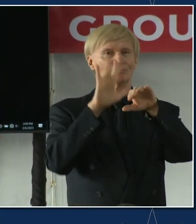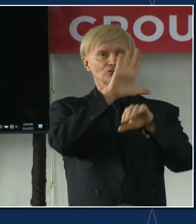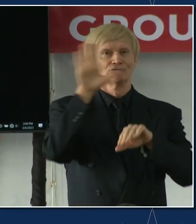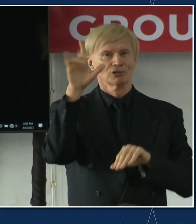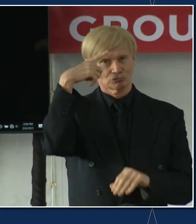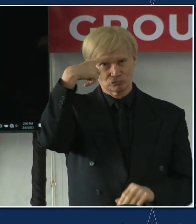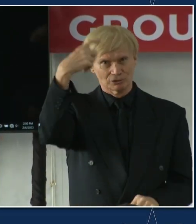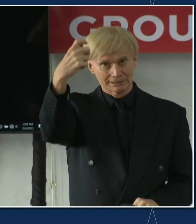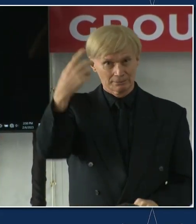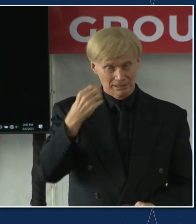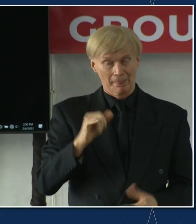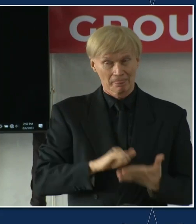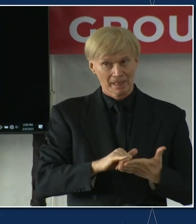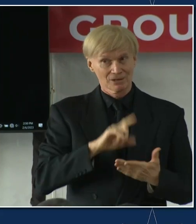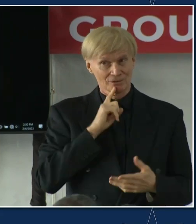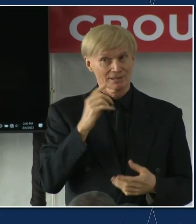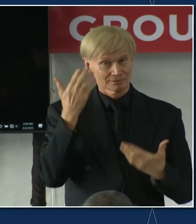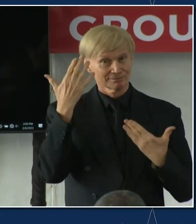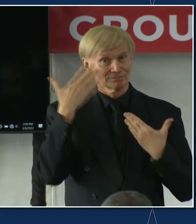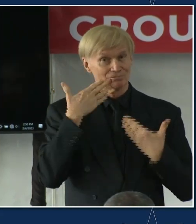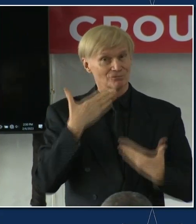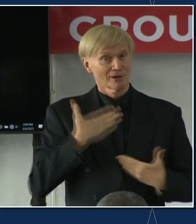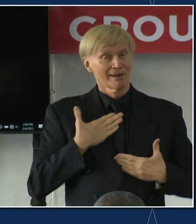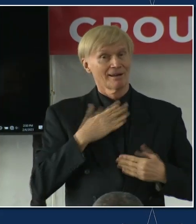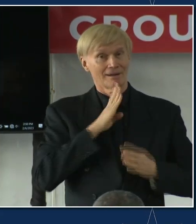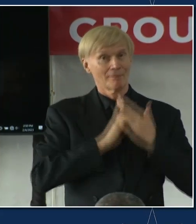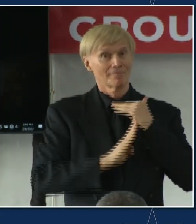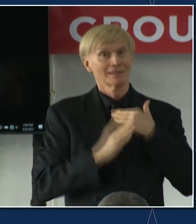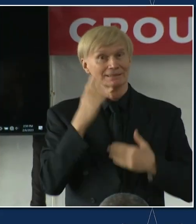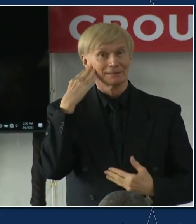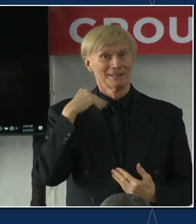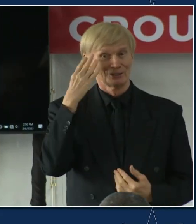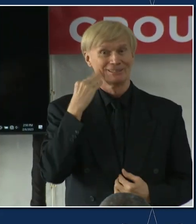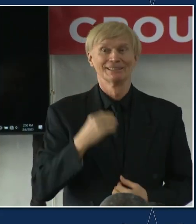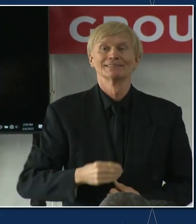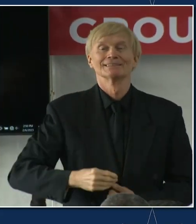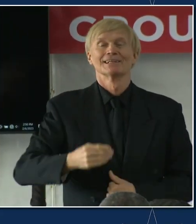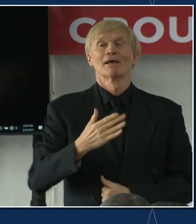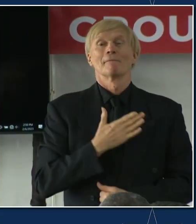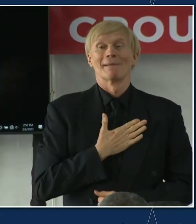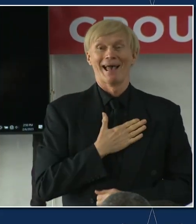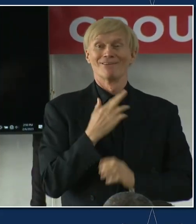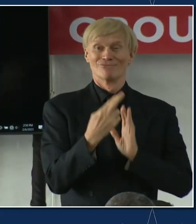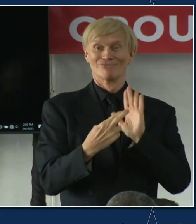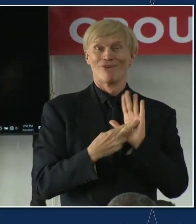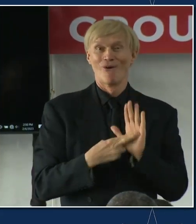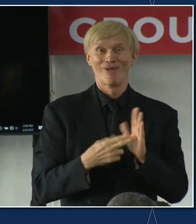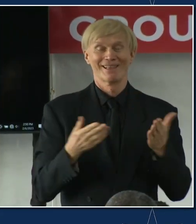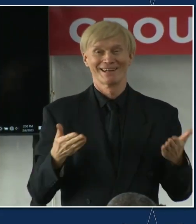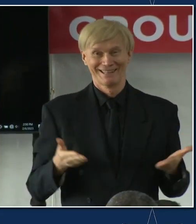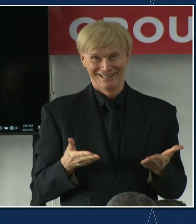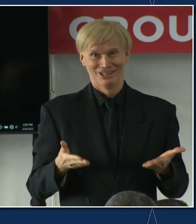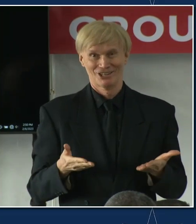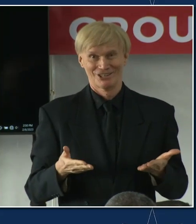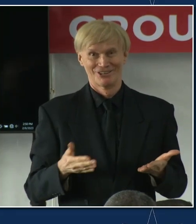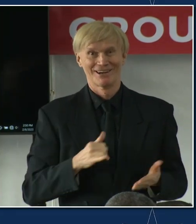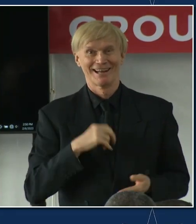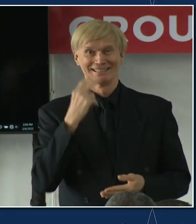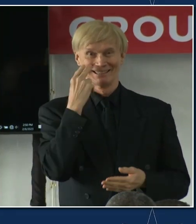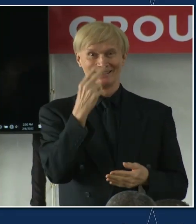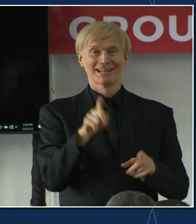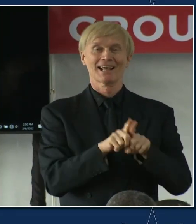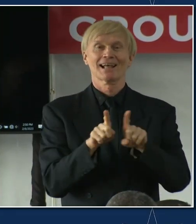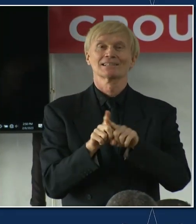very gratifying experience. I bring that to this role, and my role here I see as supporting